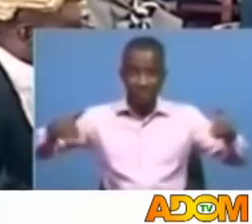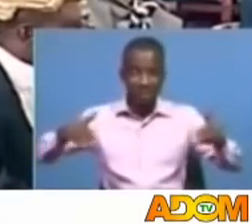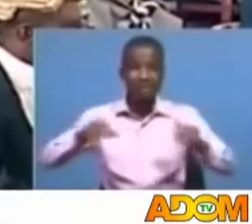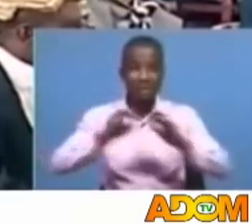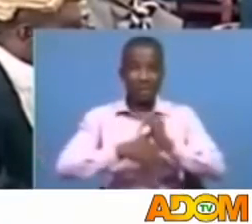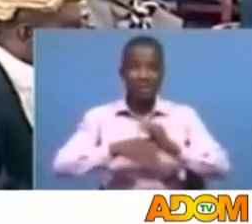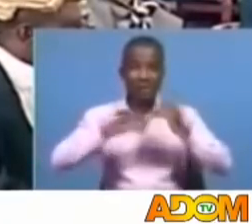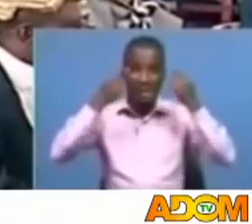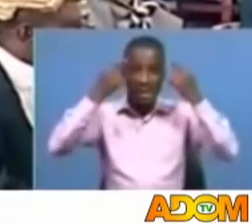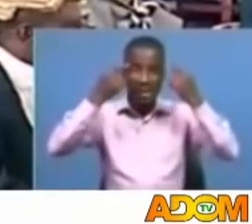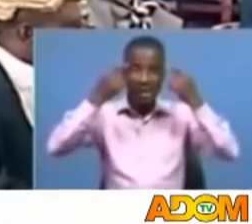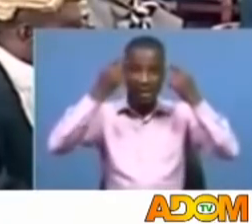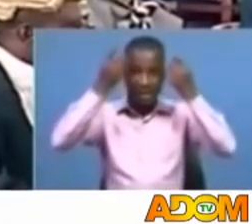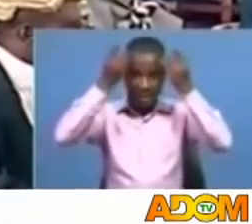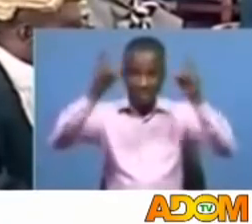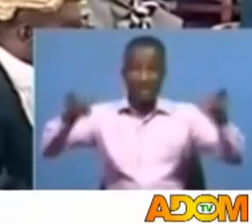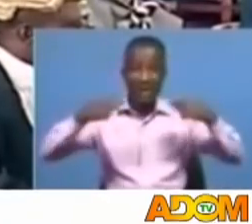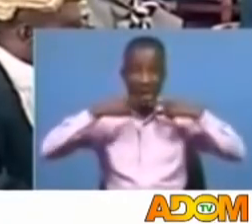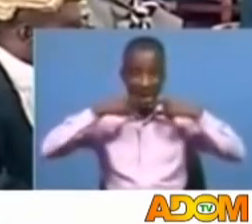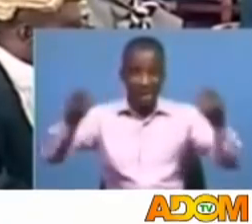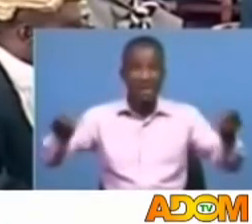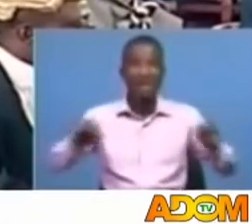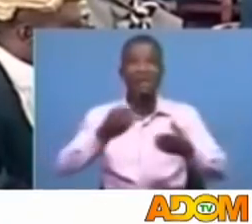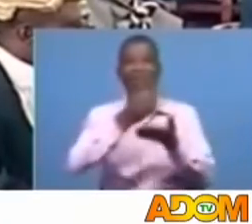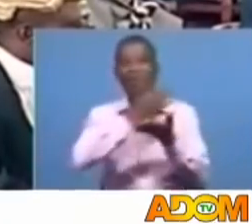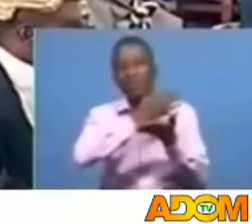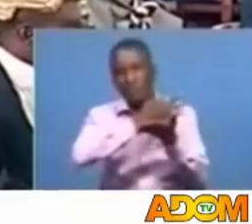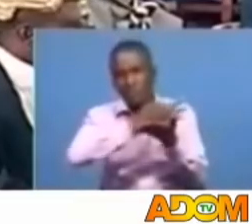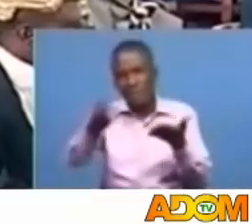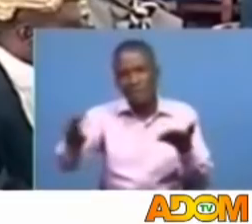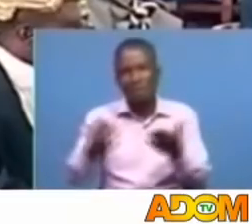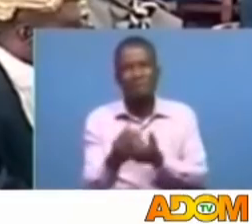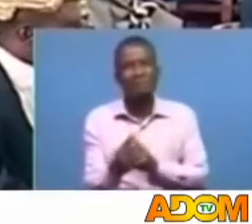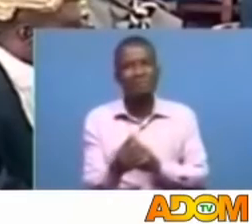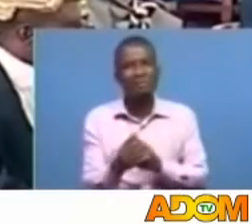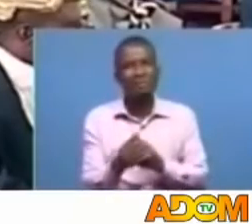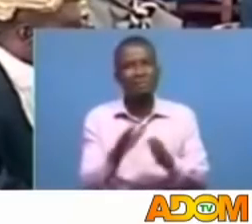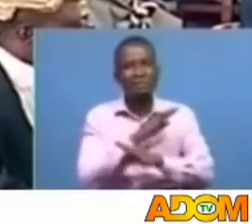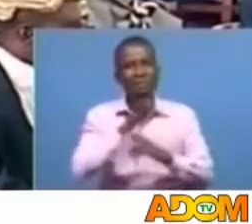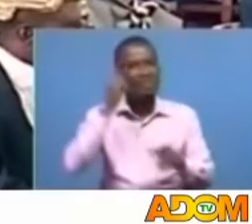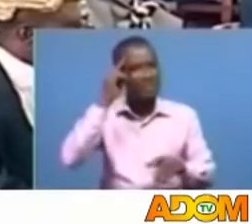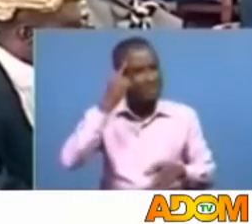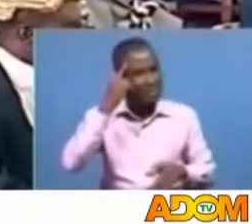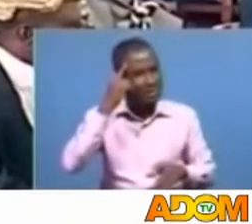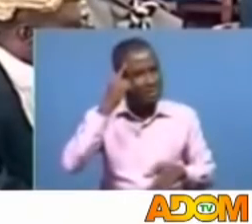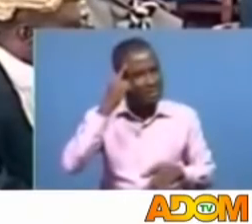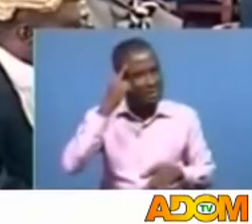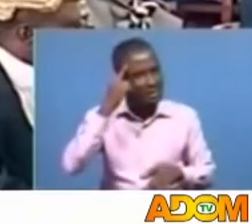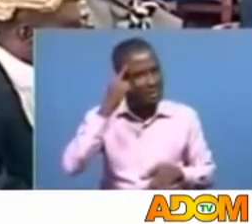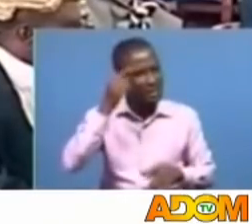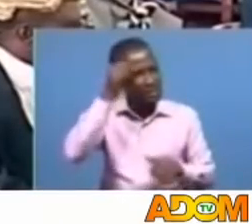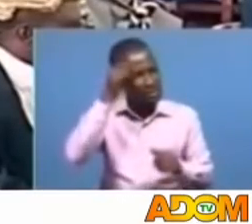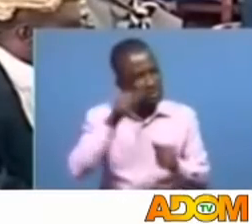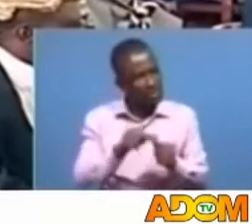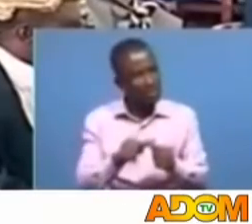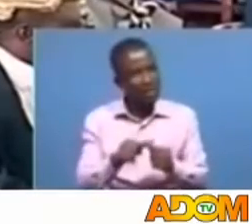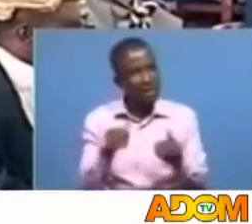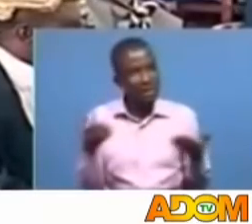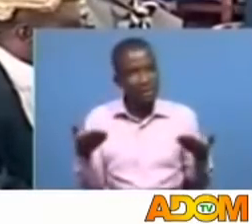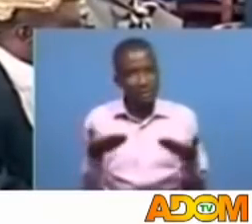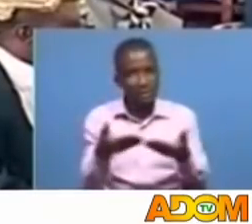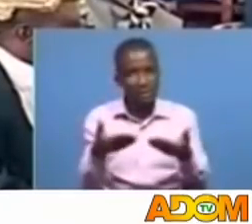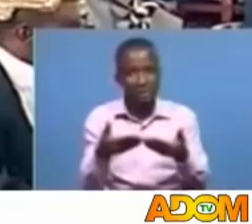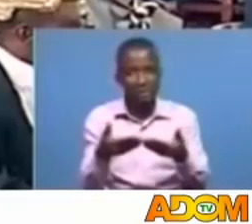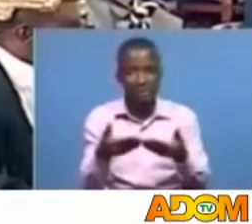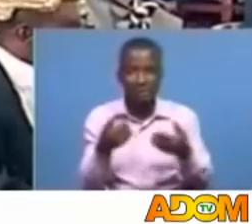of your discretionary powers, unfortunately failed to advert your minds to relevant statutes, introduced